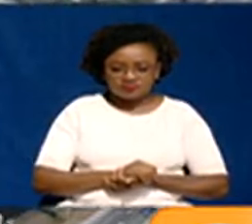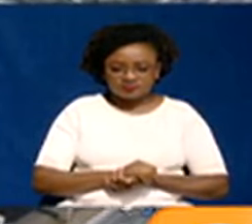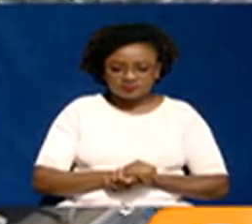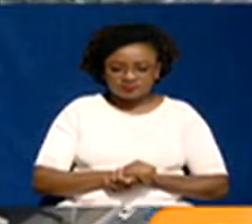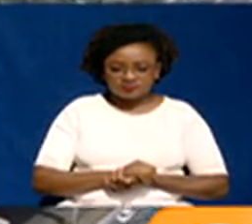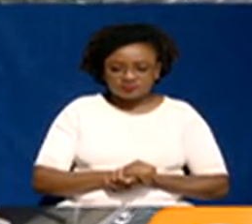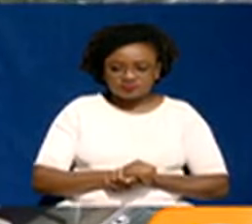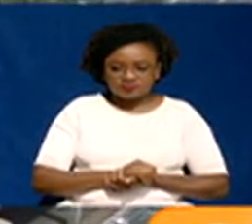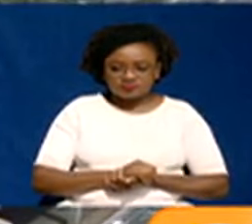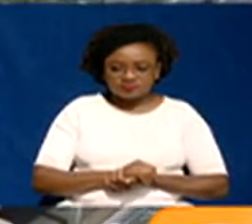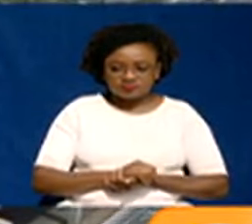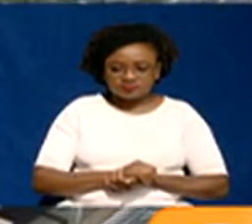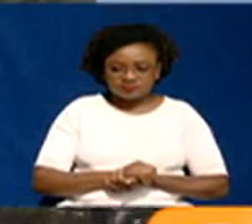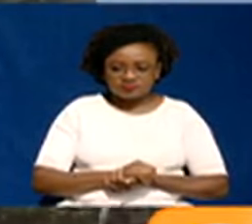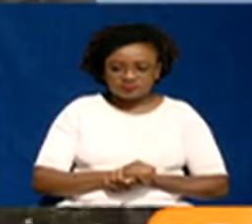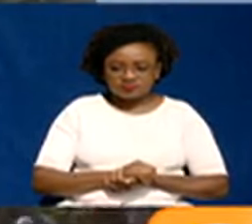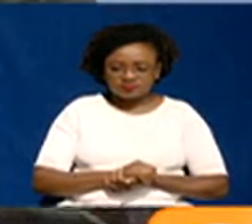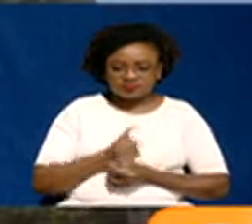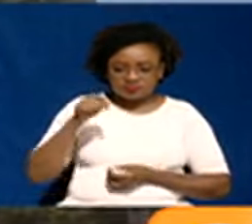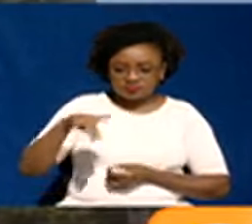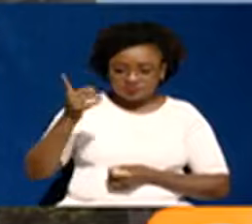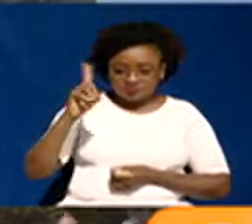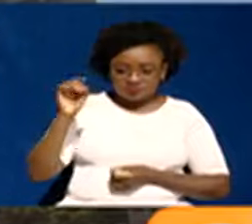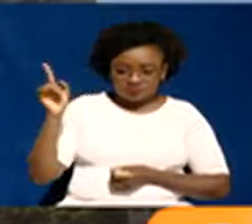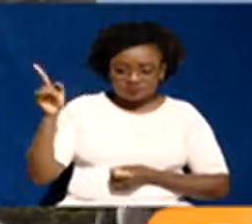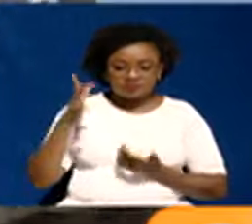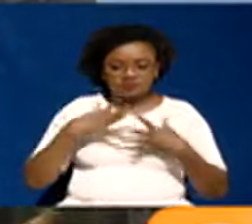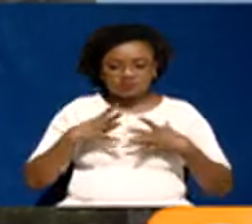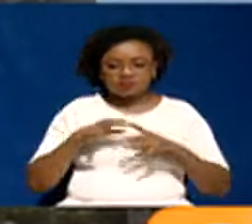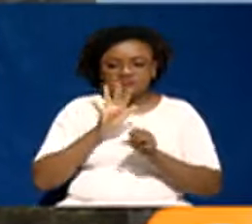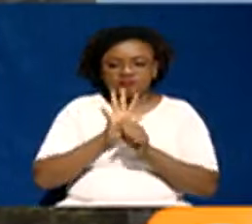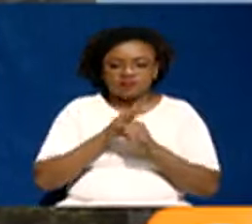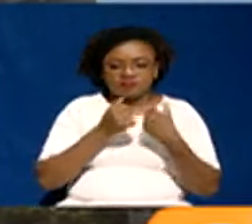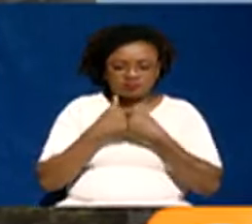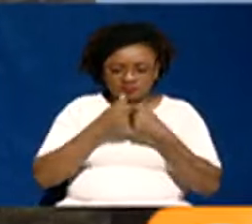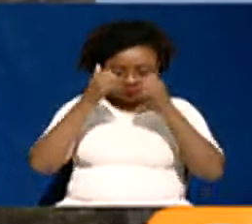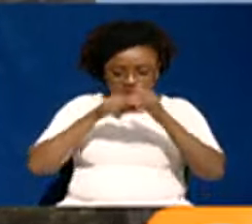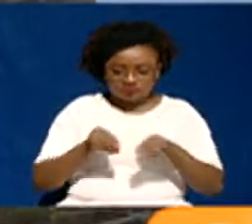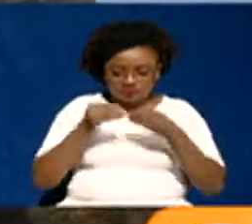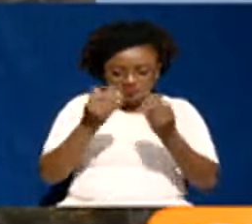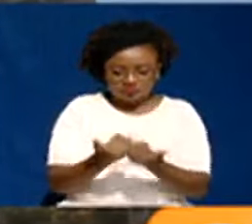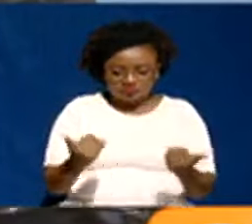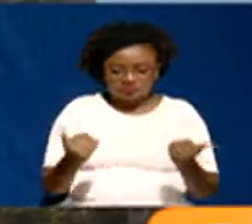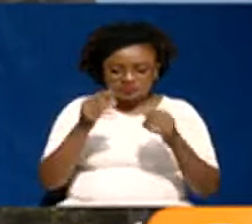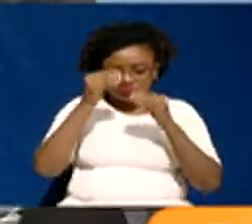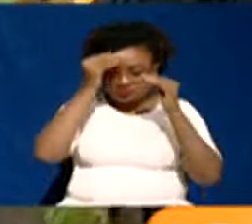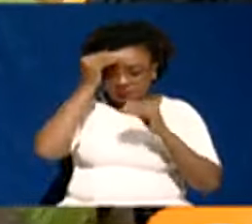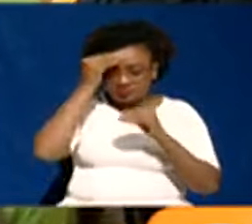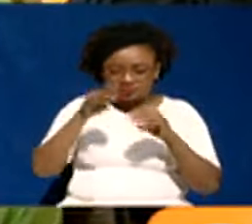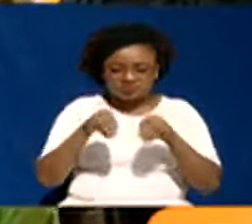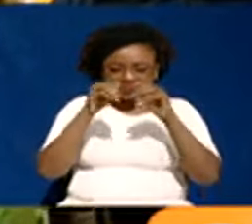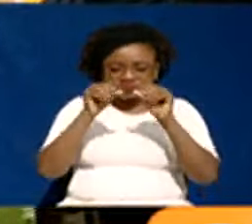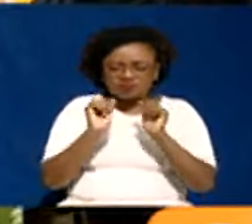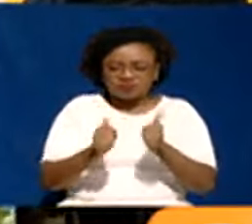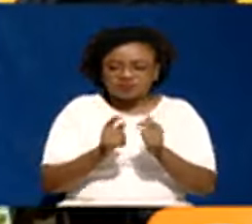Nairobi, home to over 5 million people, is grappling with the problem of providing quality education to its children. Indeed, the